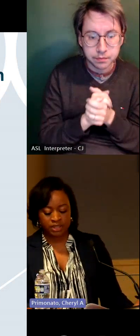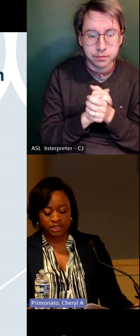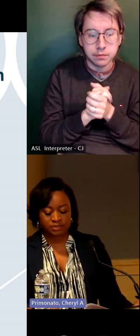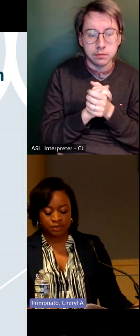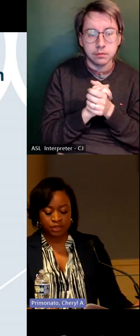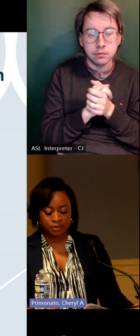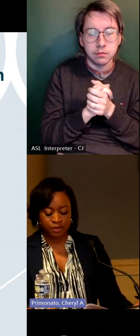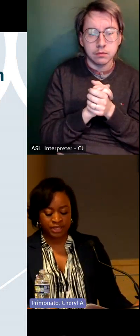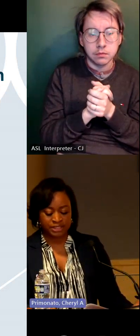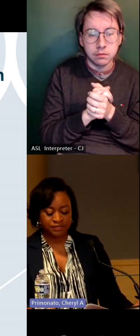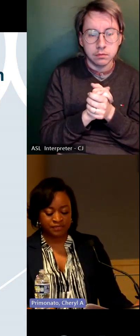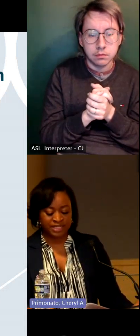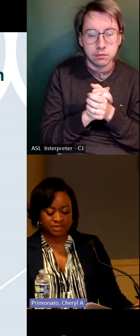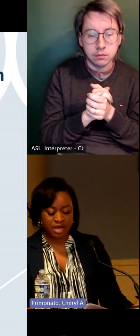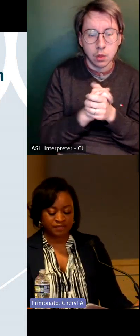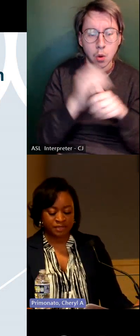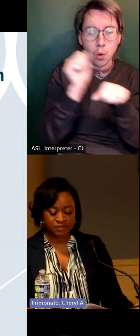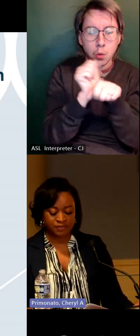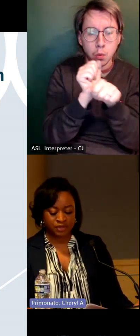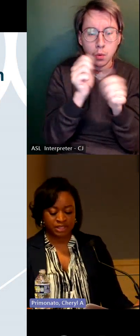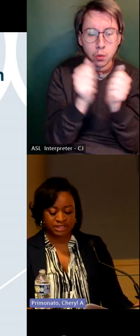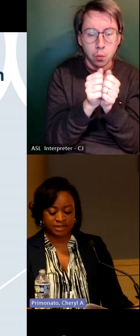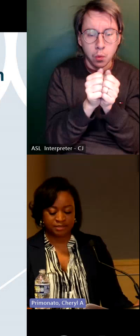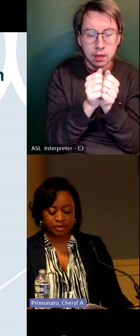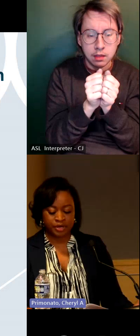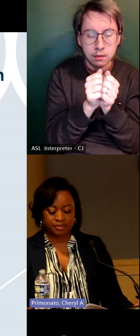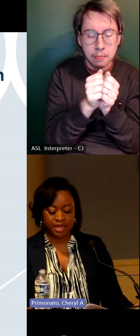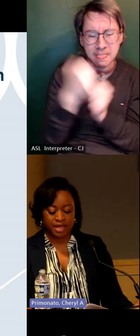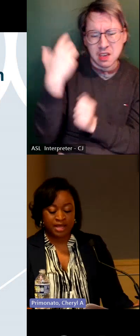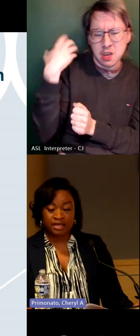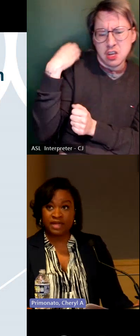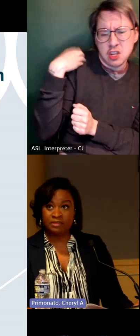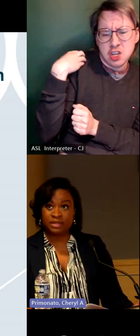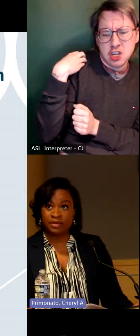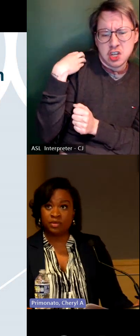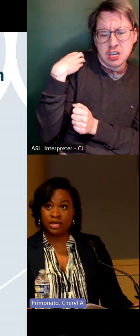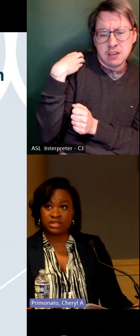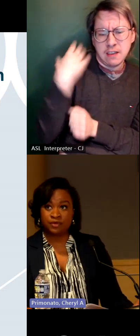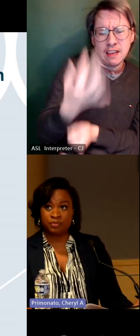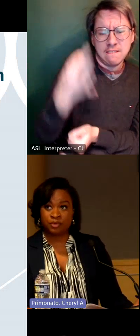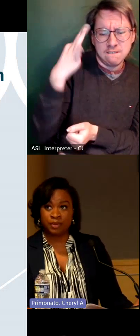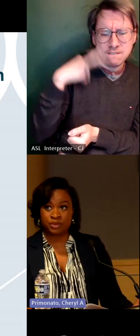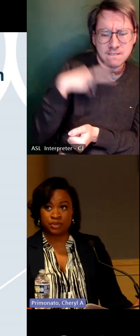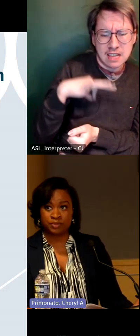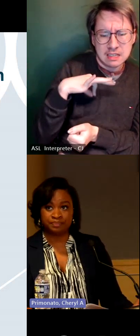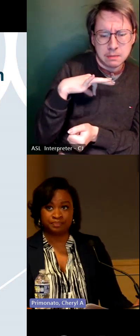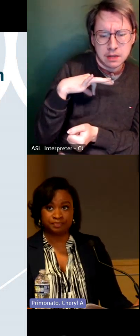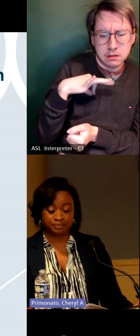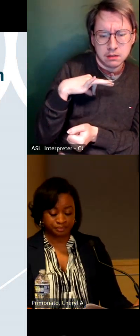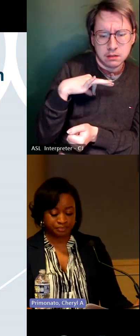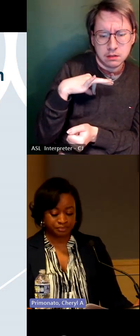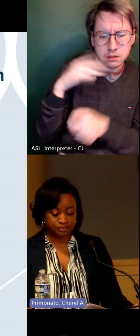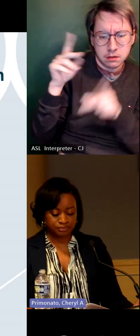PRT worked with its board-appointed chief investment officer for the DC program and developed a request for